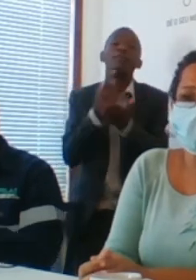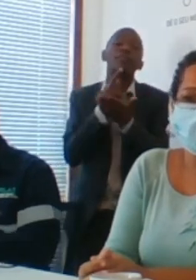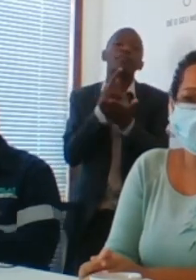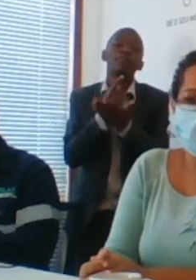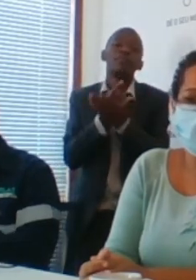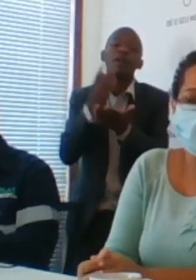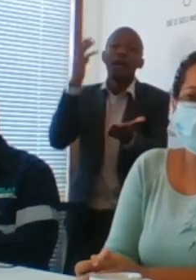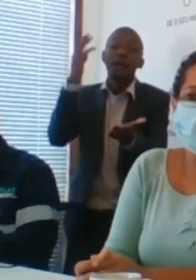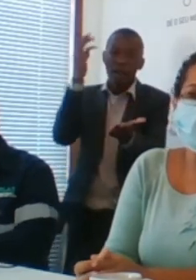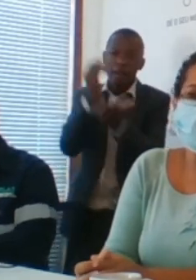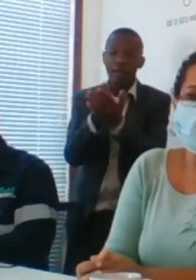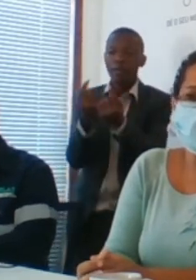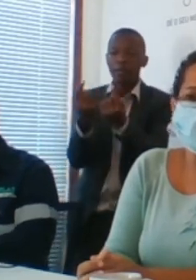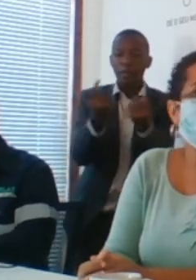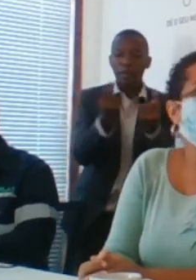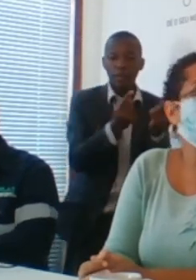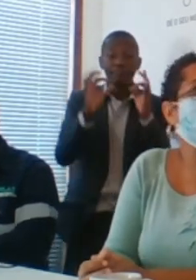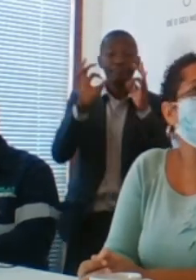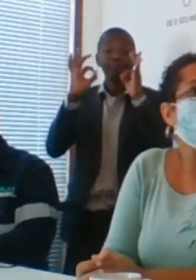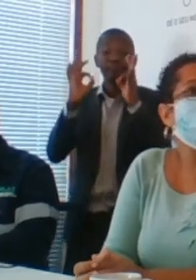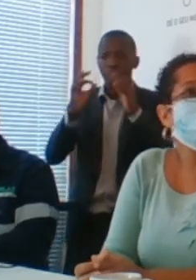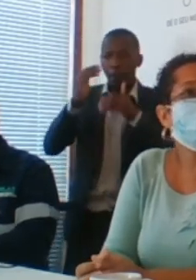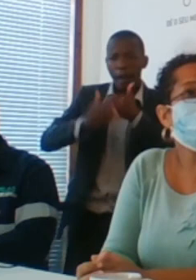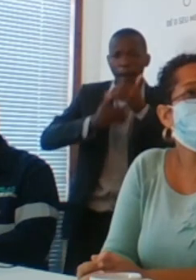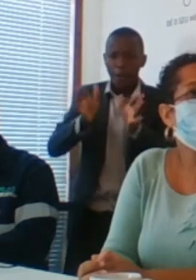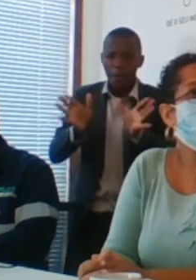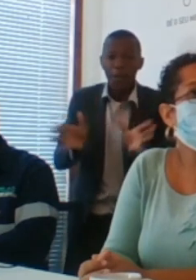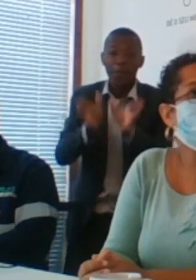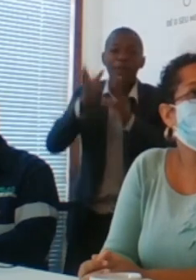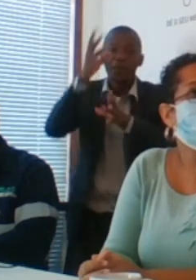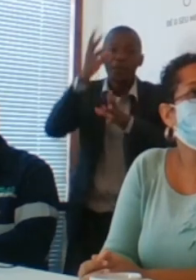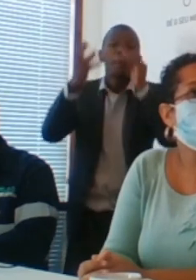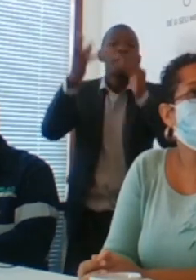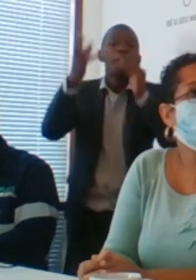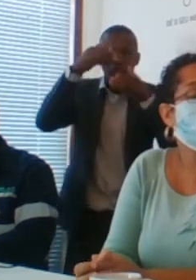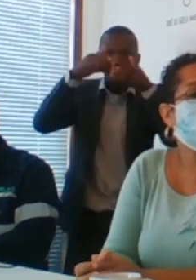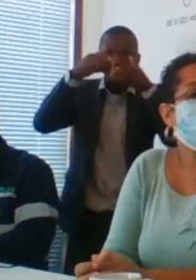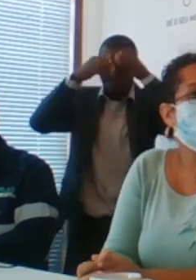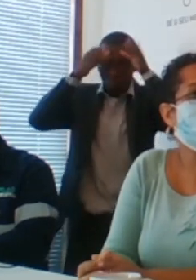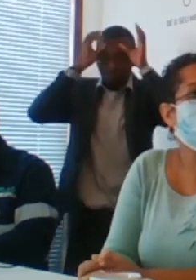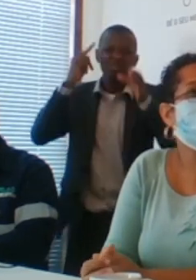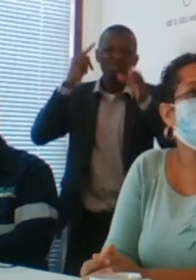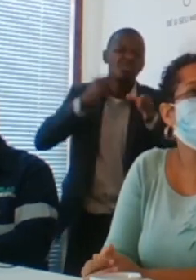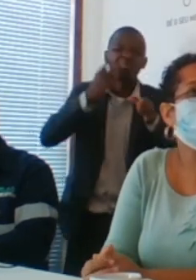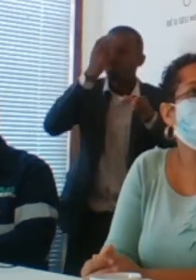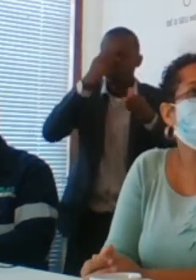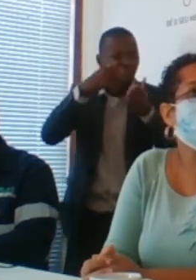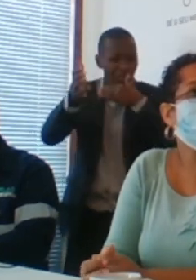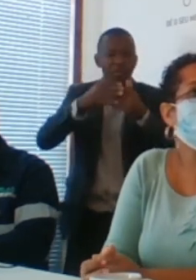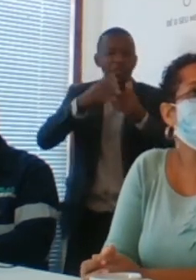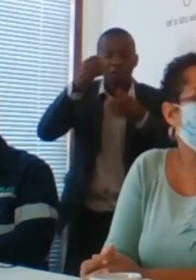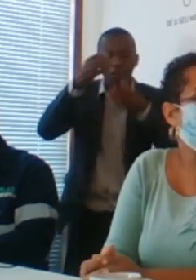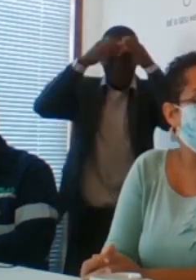proper conditions to promote that learning. So the next question was on ONGs, if there is any ONG working